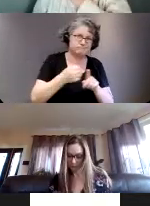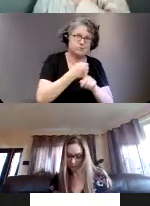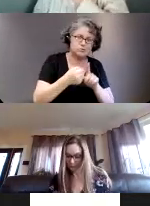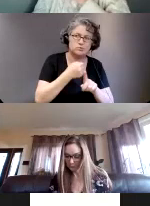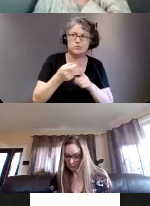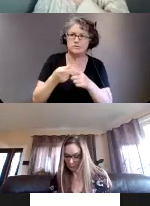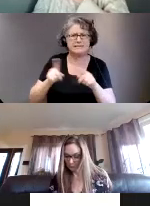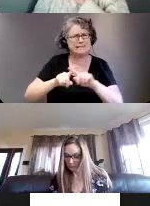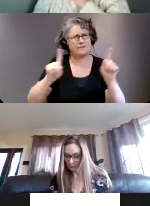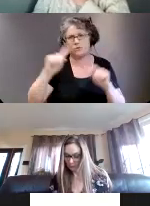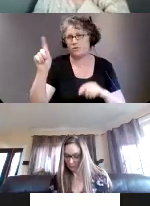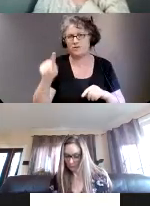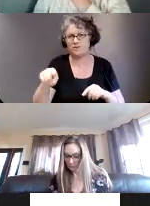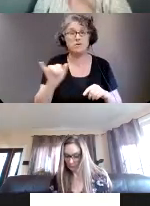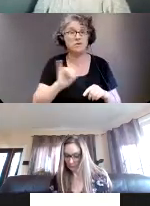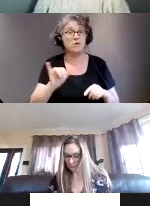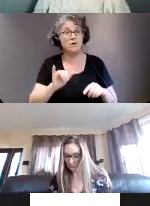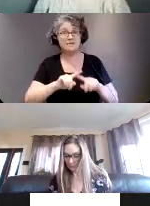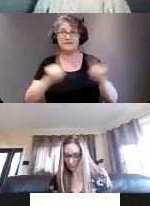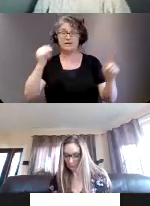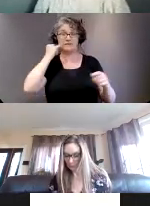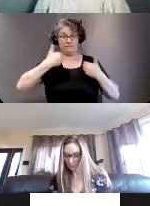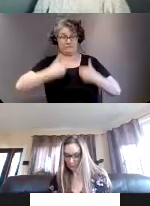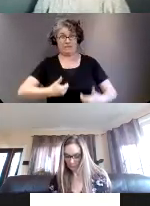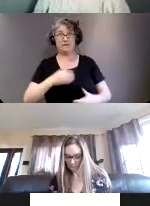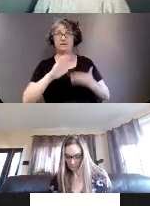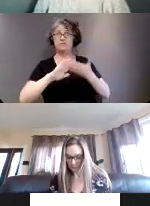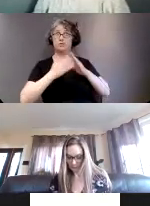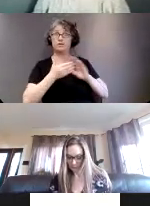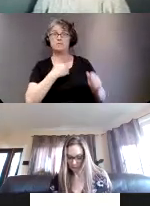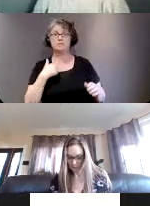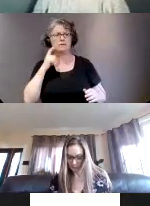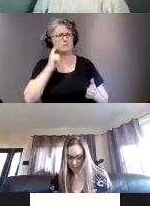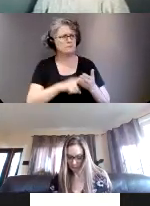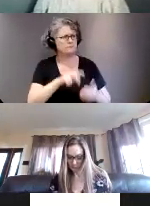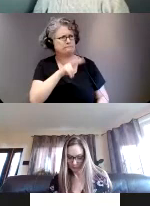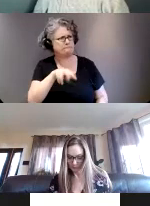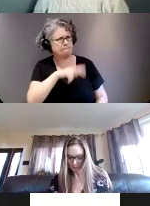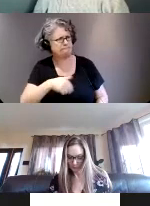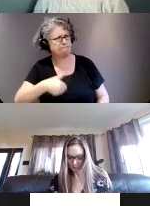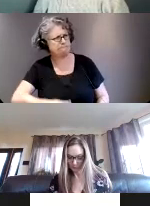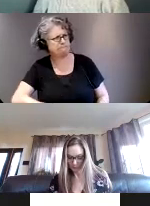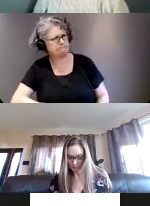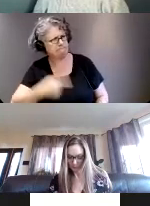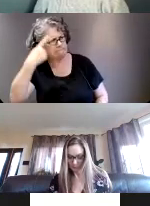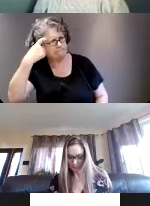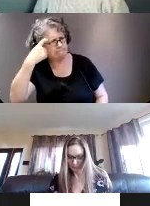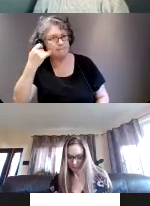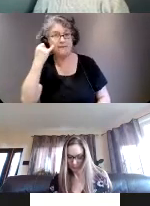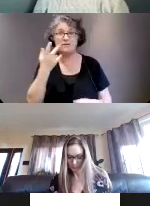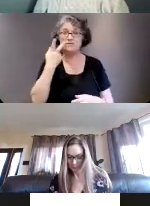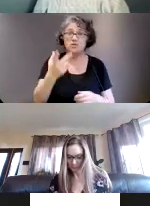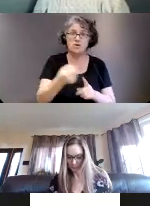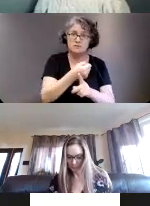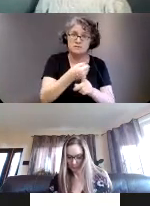member who is seeing something in the community, right? So if you're seeing an assault in the